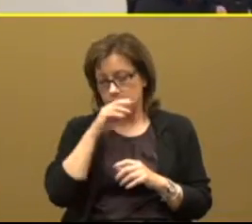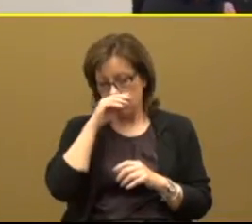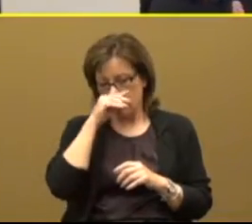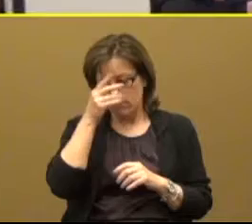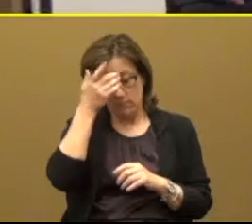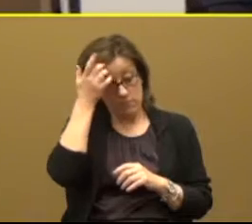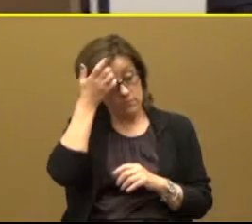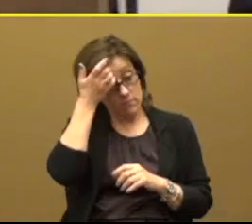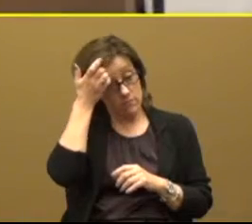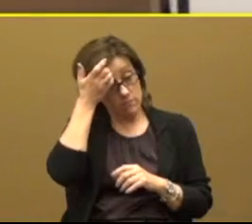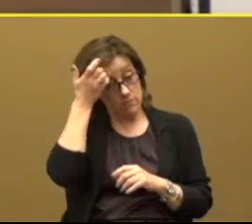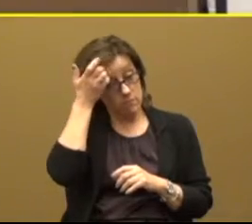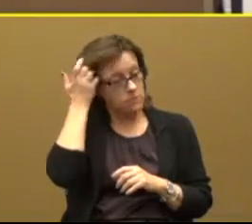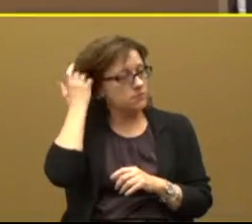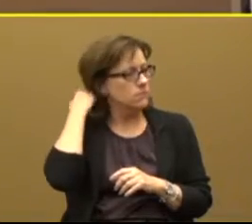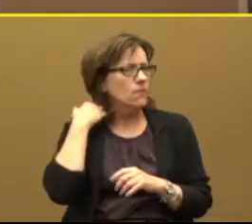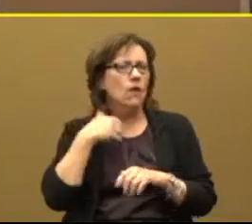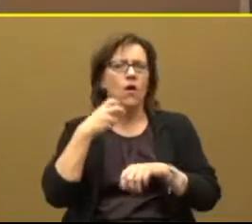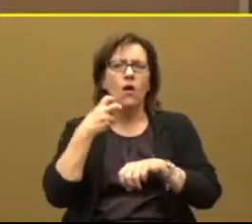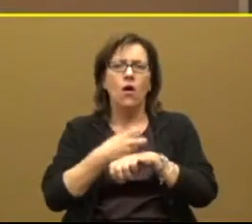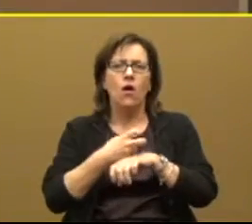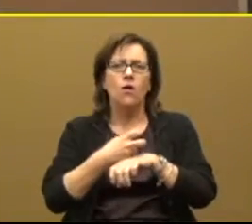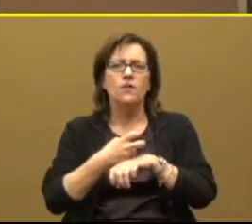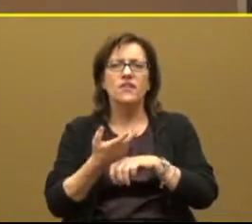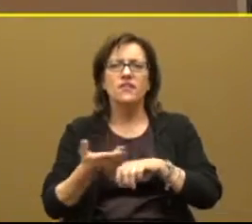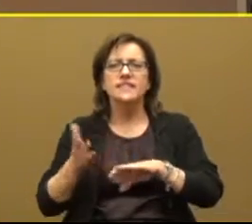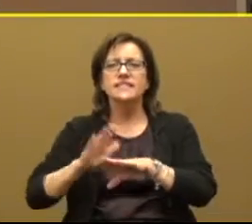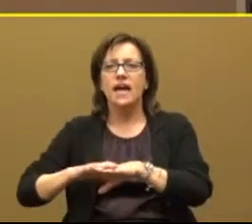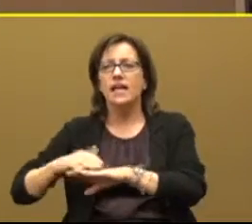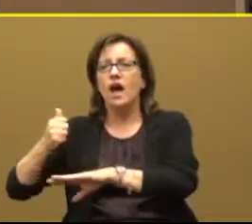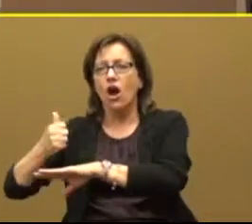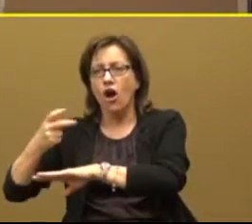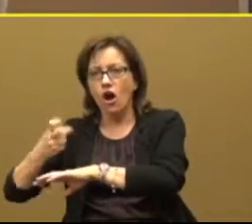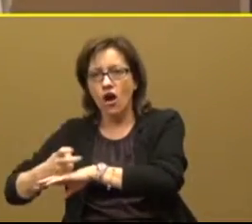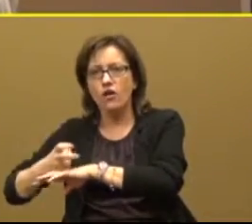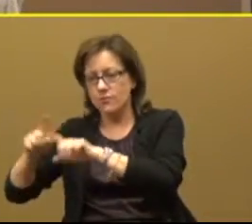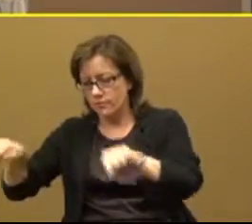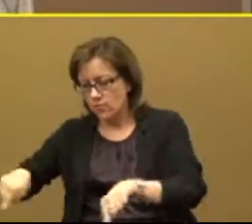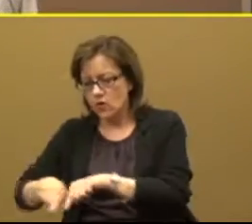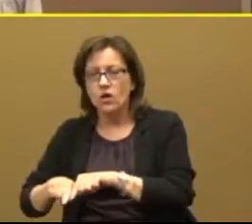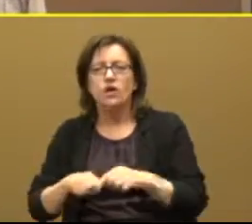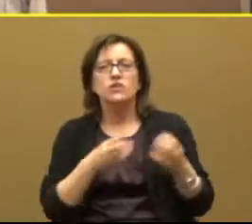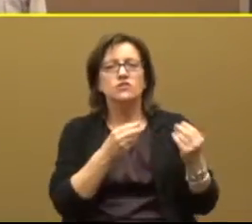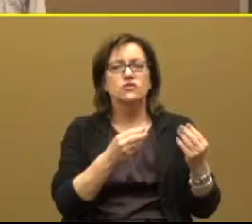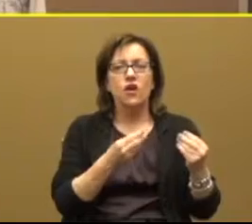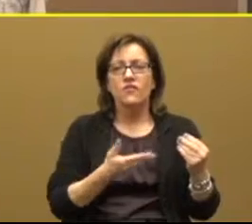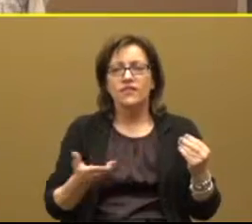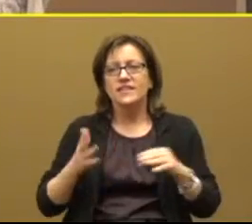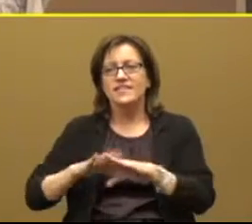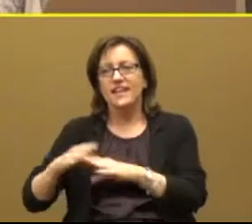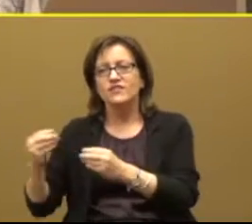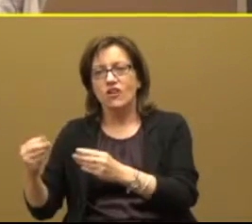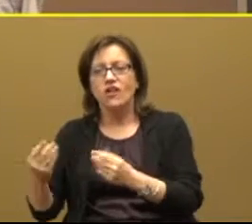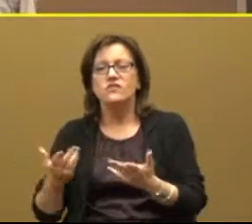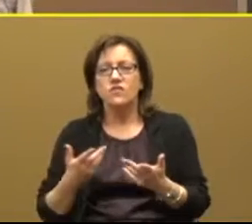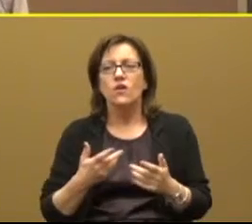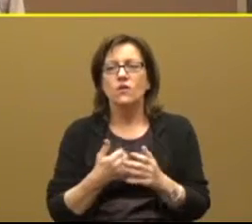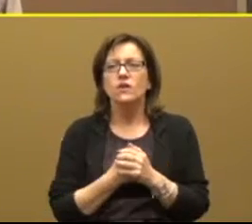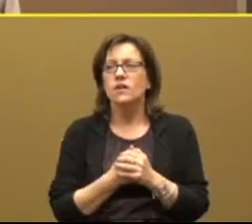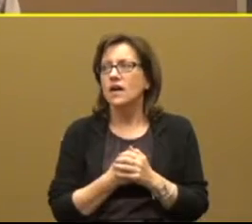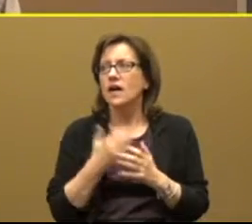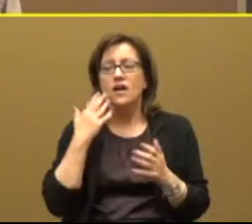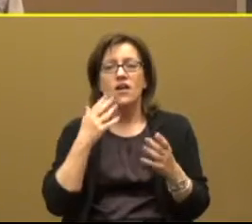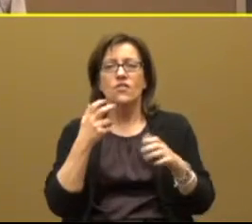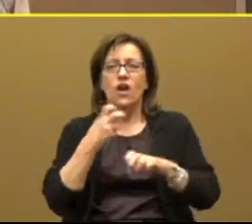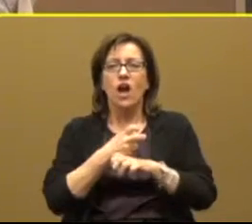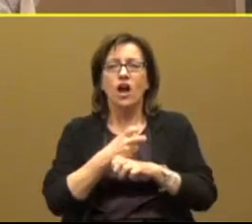Hard on hard, soft on soft is what I always do. So always put the hard side of the Velcro, and I know